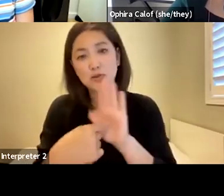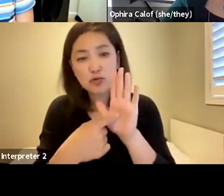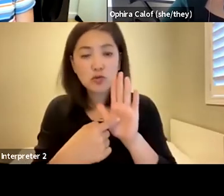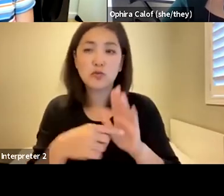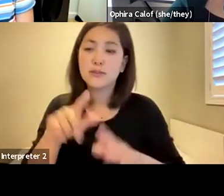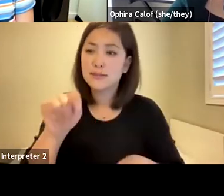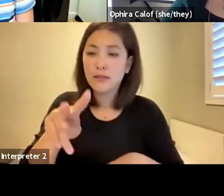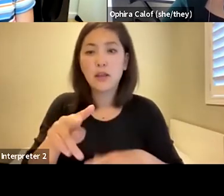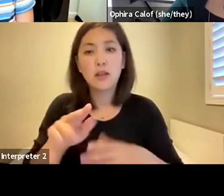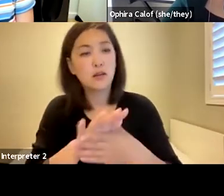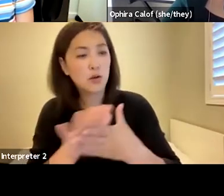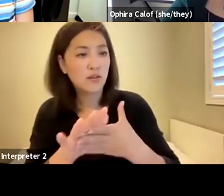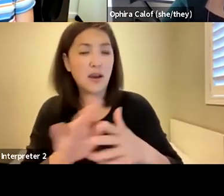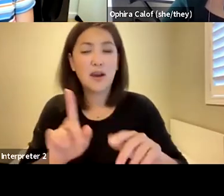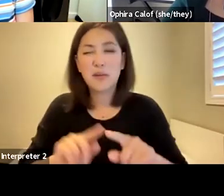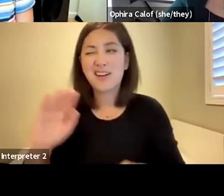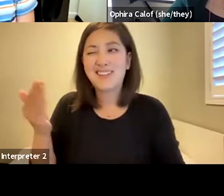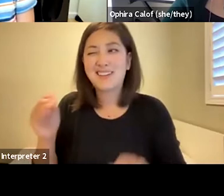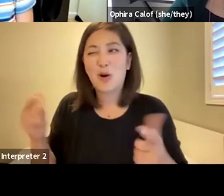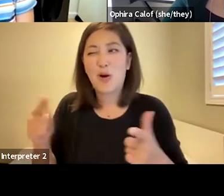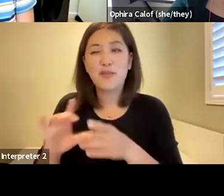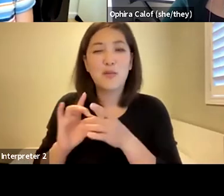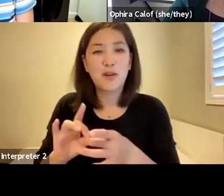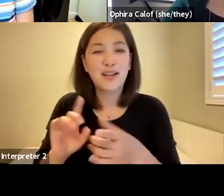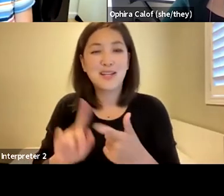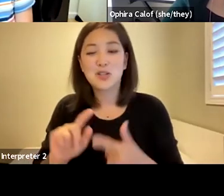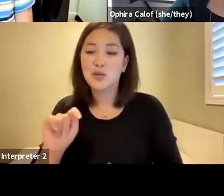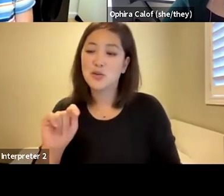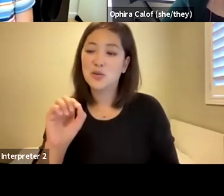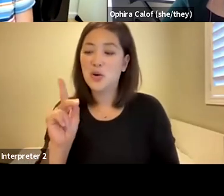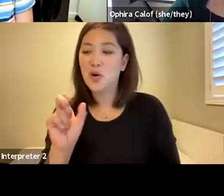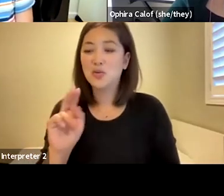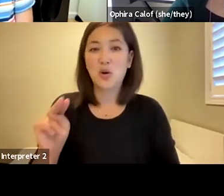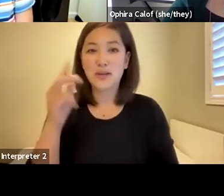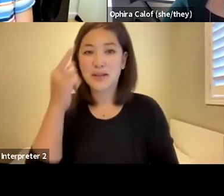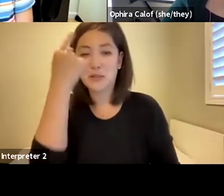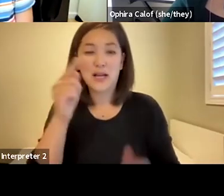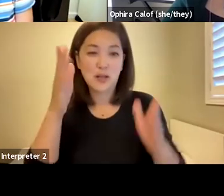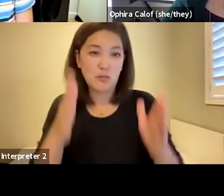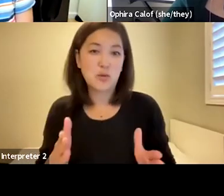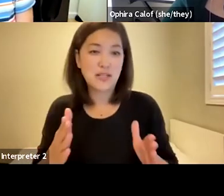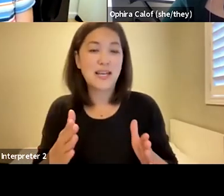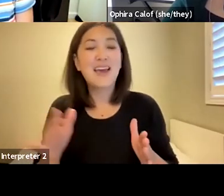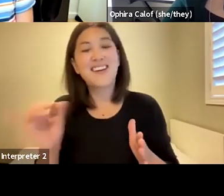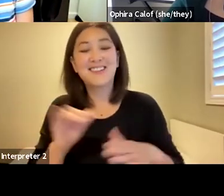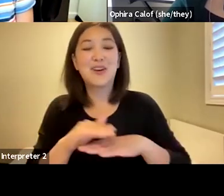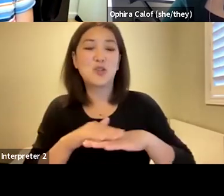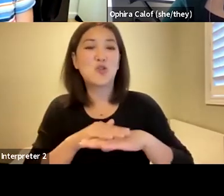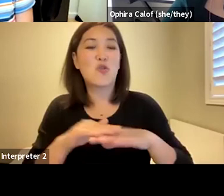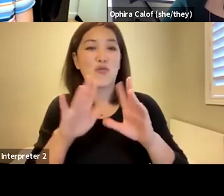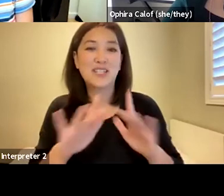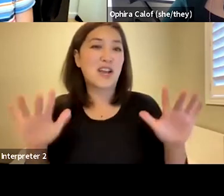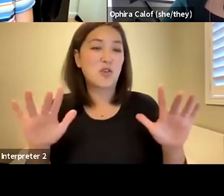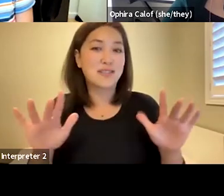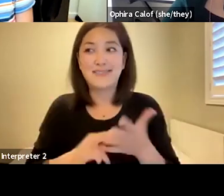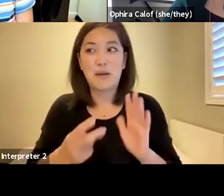know, tend to be like the token Black character, and they tend to only be surface level diversity. And so what I mean by that is the fact there's no nuance to these